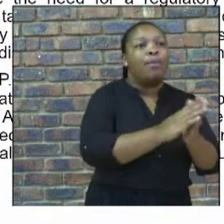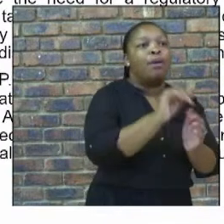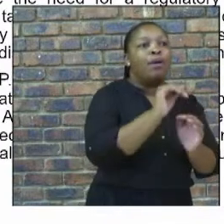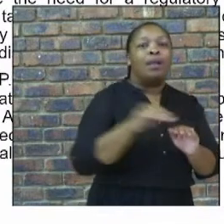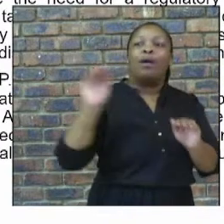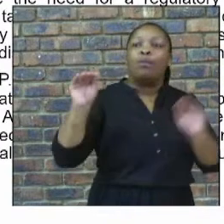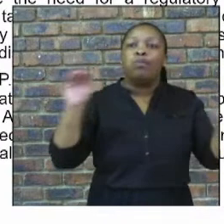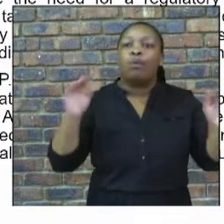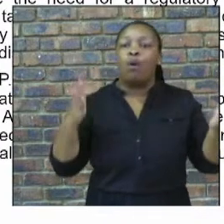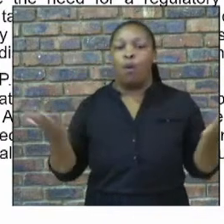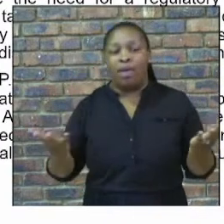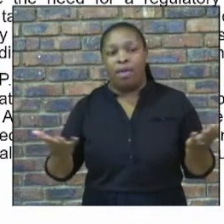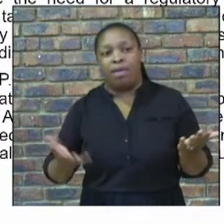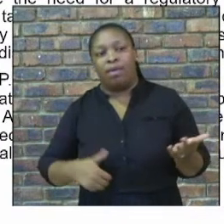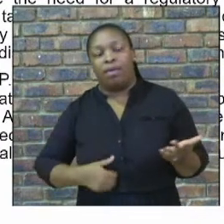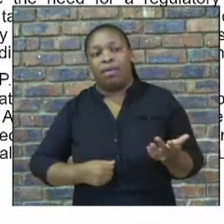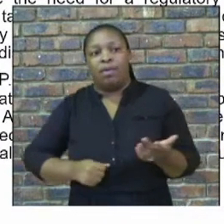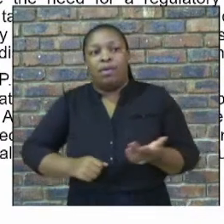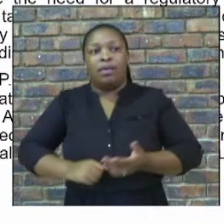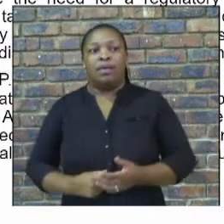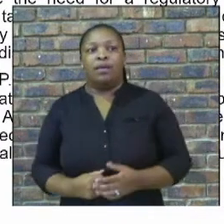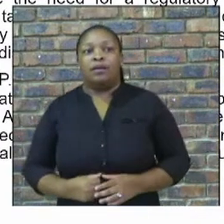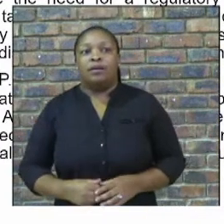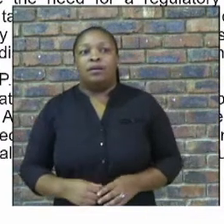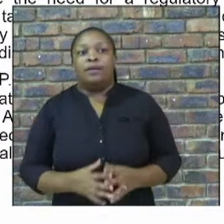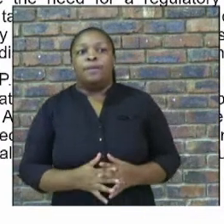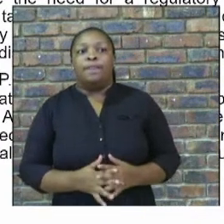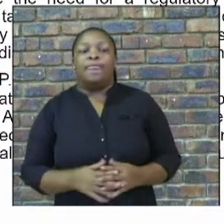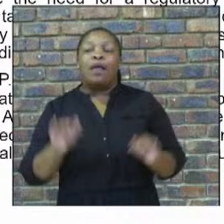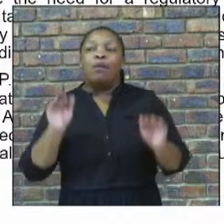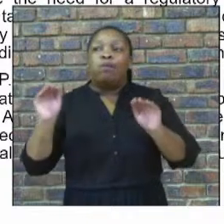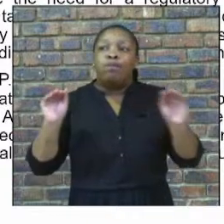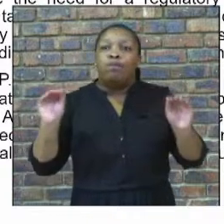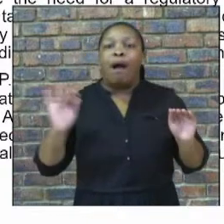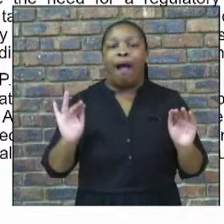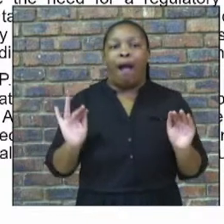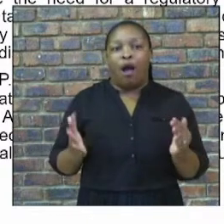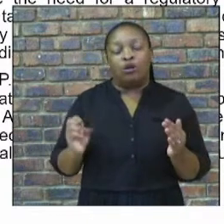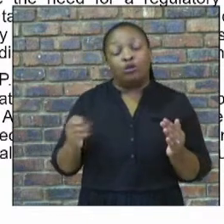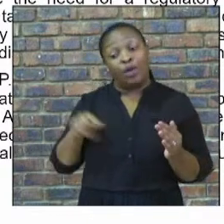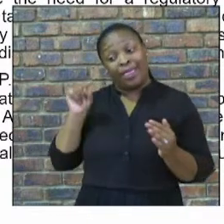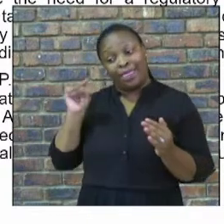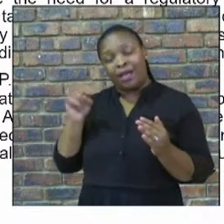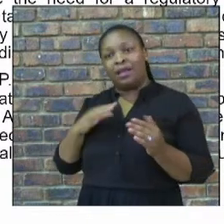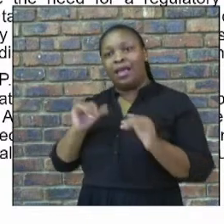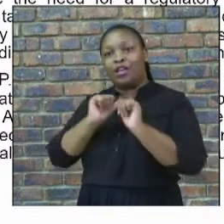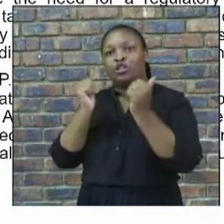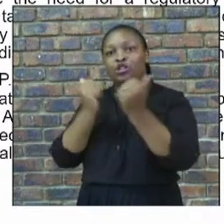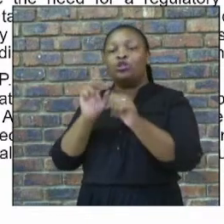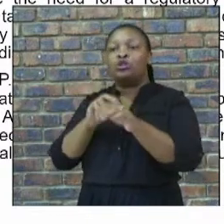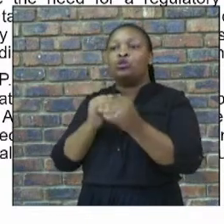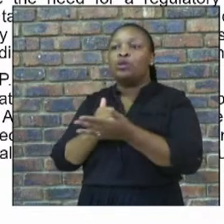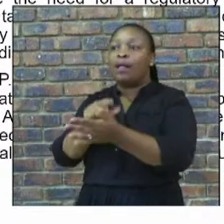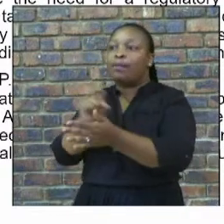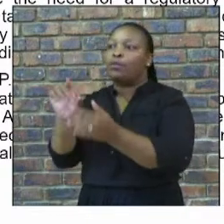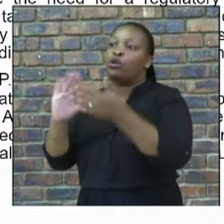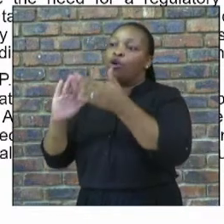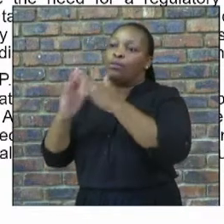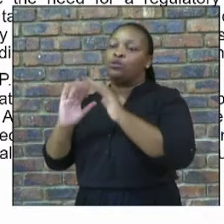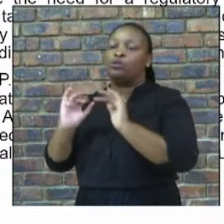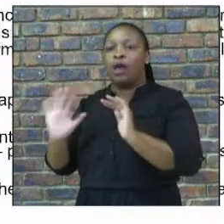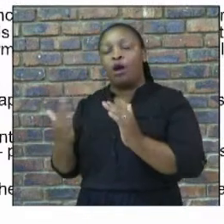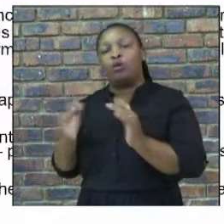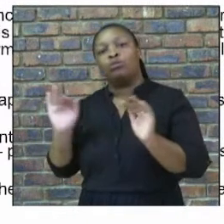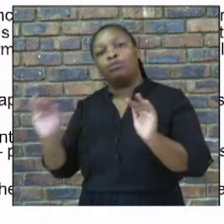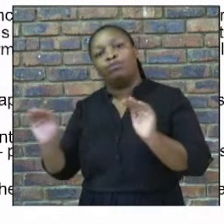se. So a ke tlo tsena holo mo yona. I'm sure ba tla re verify information le gone refer to some of the things that